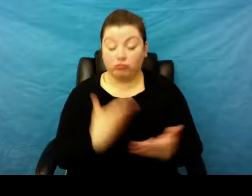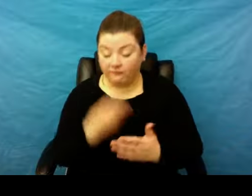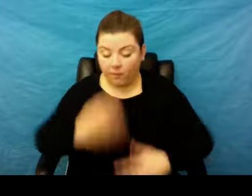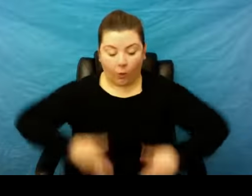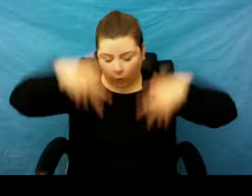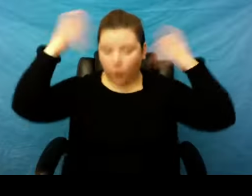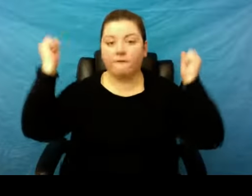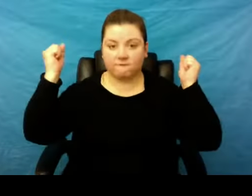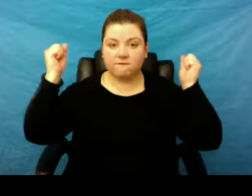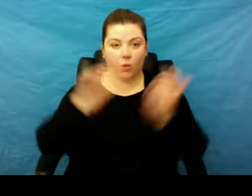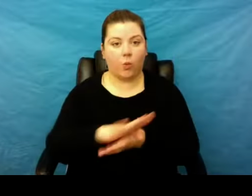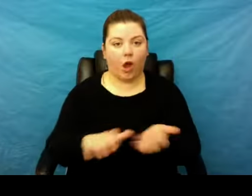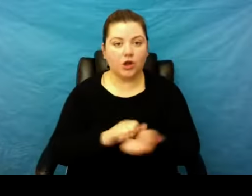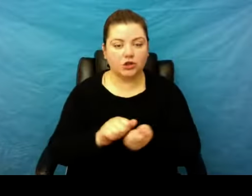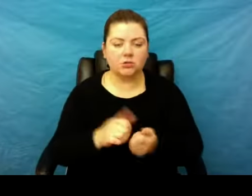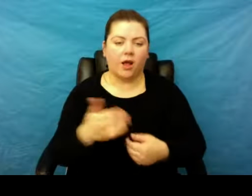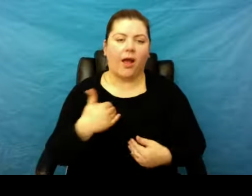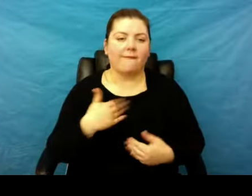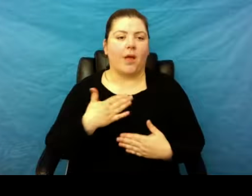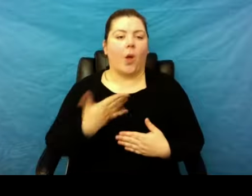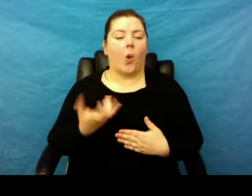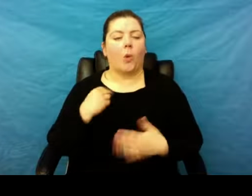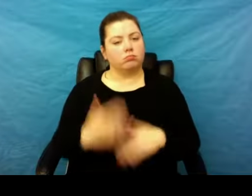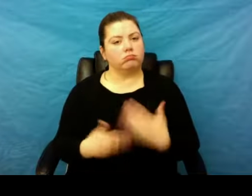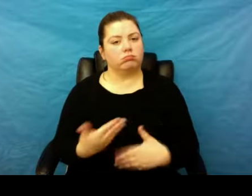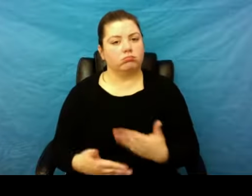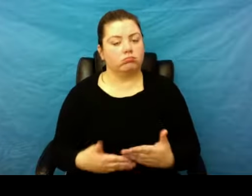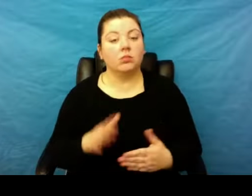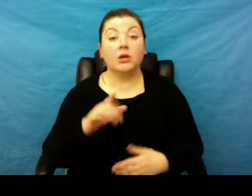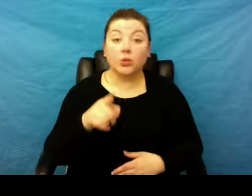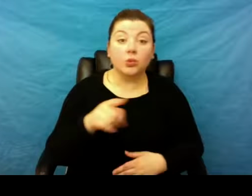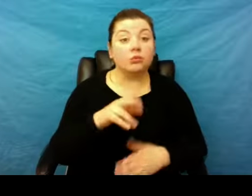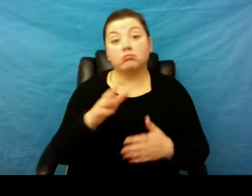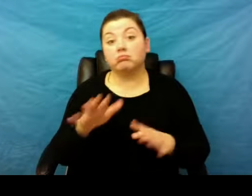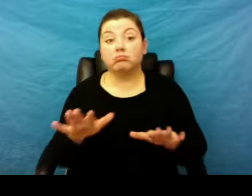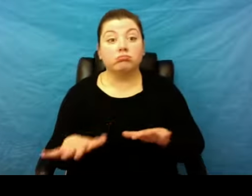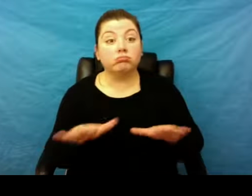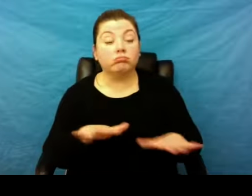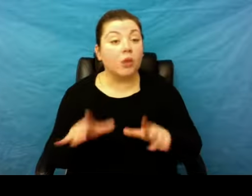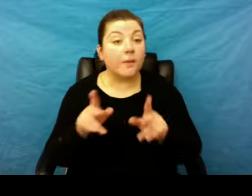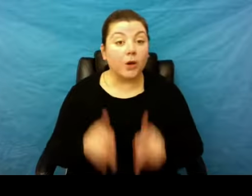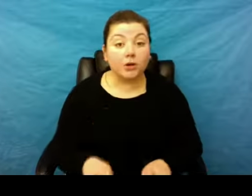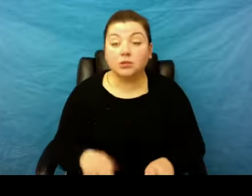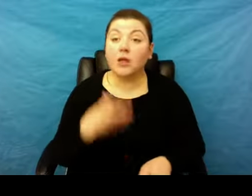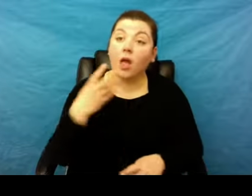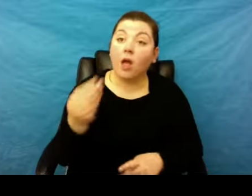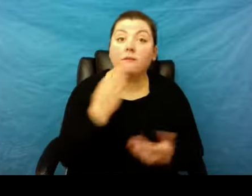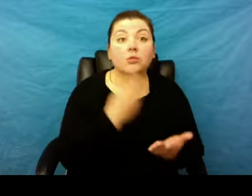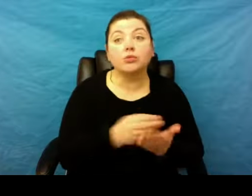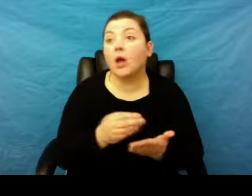wash them, and I have a whole procedure for that. For people who are generally going out, who are following the rules, wear your clothes. No